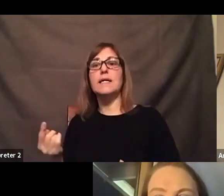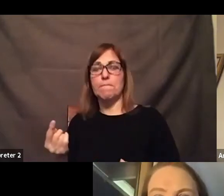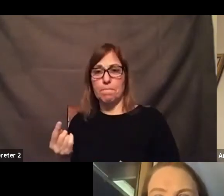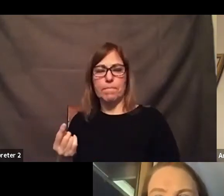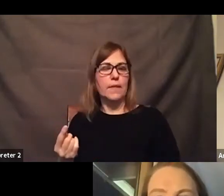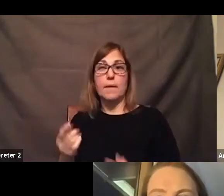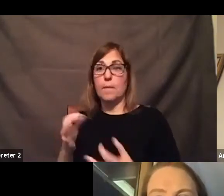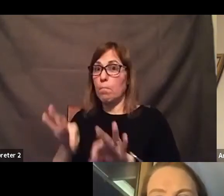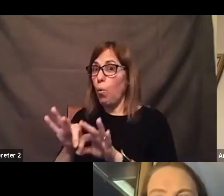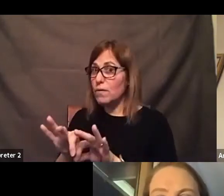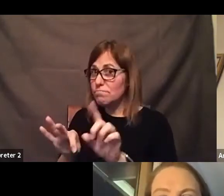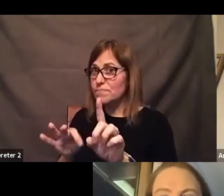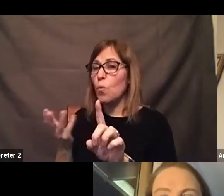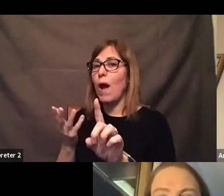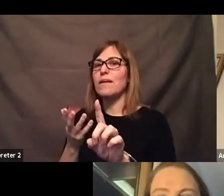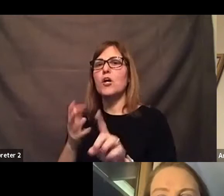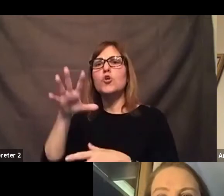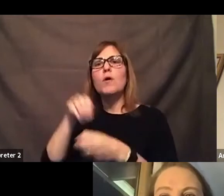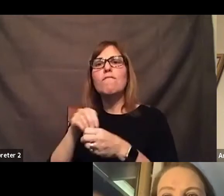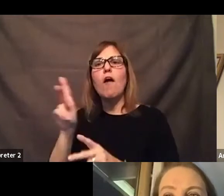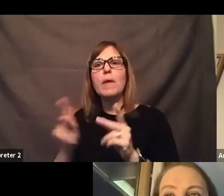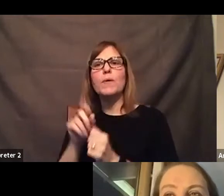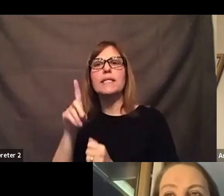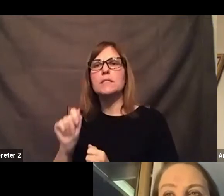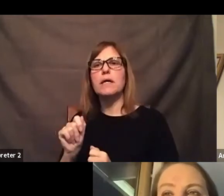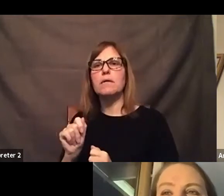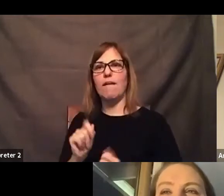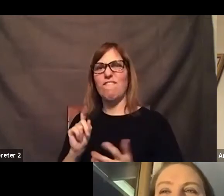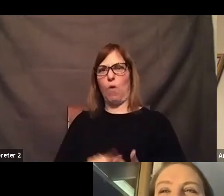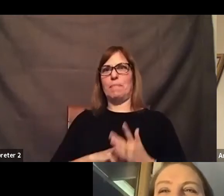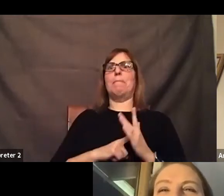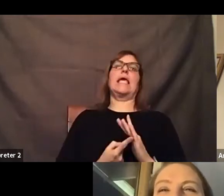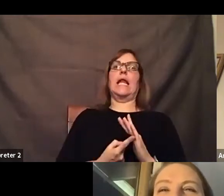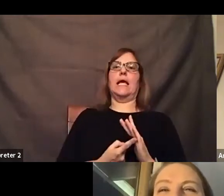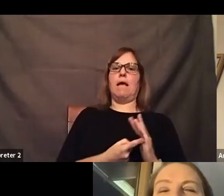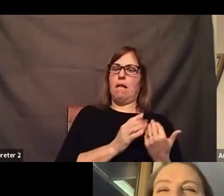critical is to involve people with disabilities from the beginning and continuously.